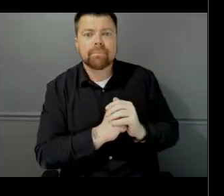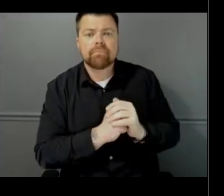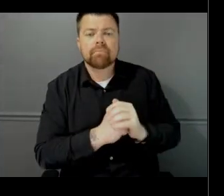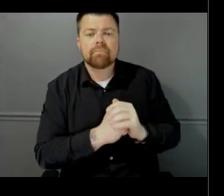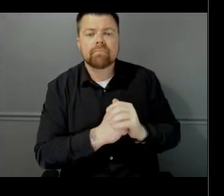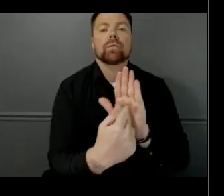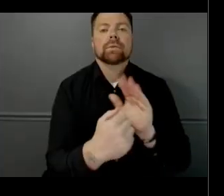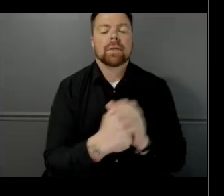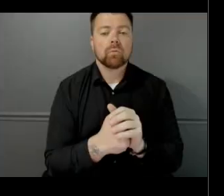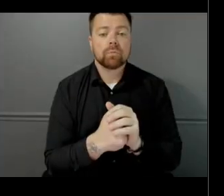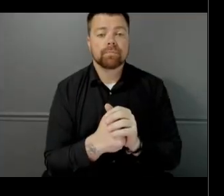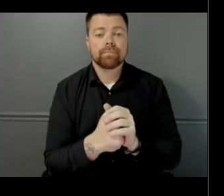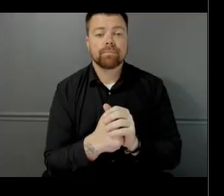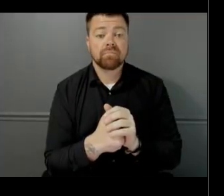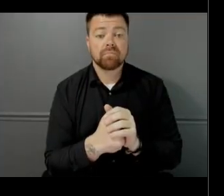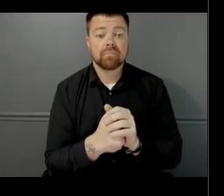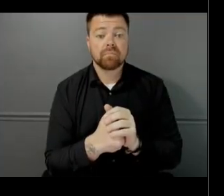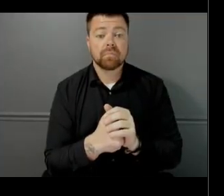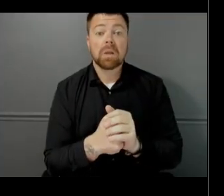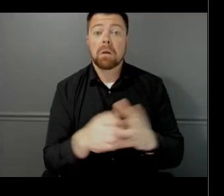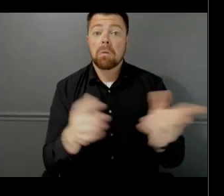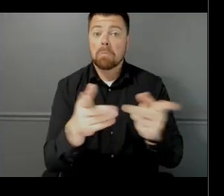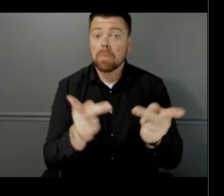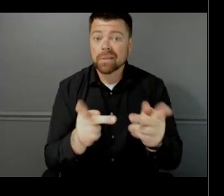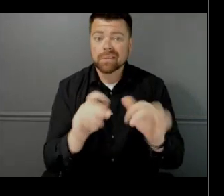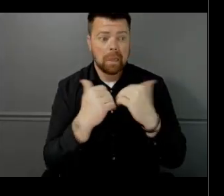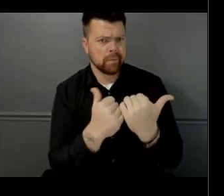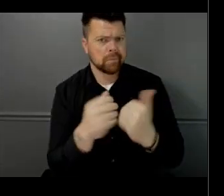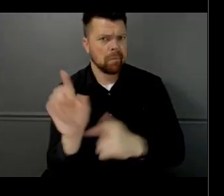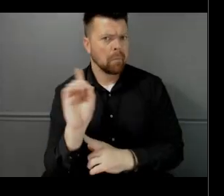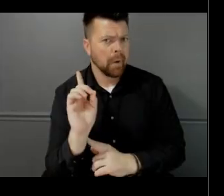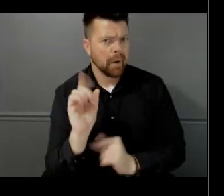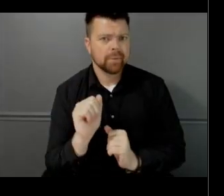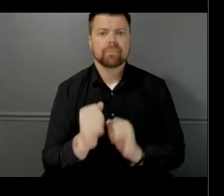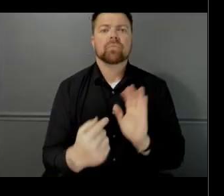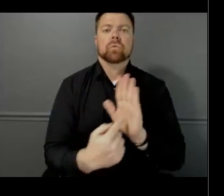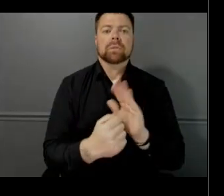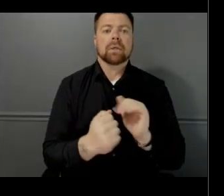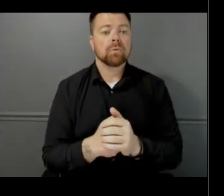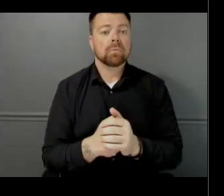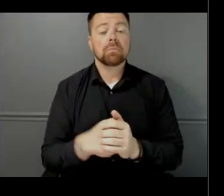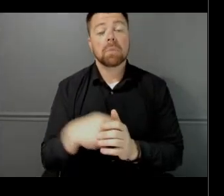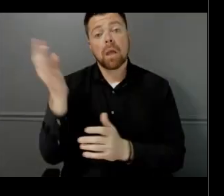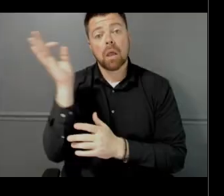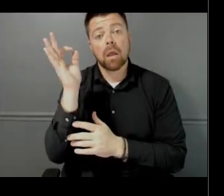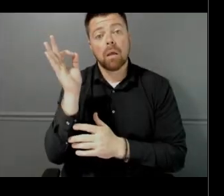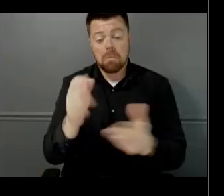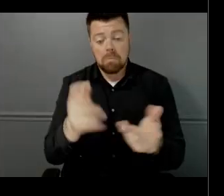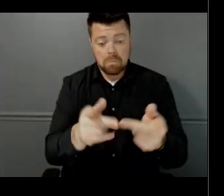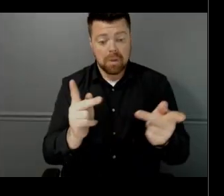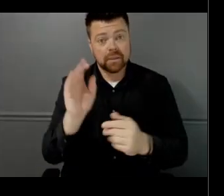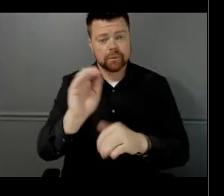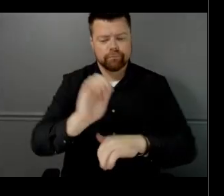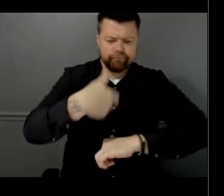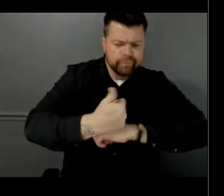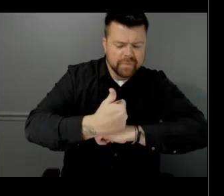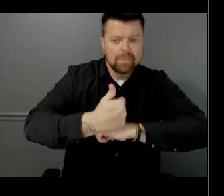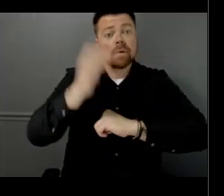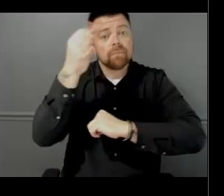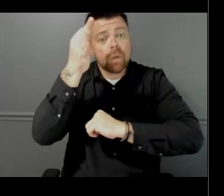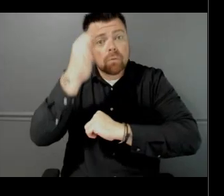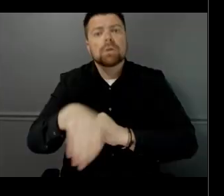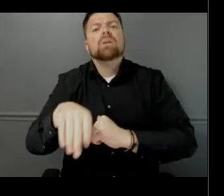Examples of such sites are those located in federally designated